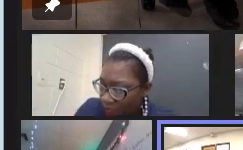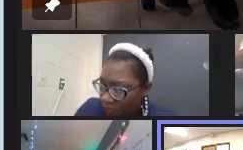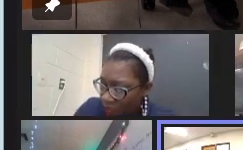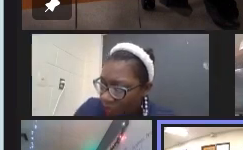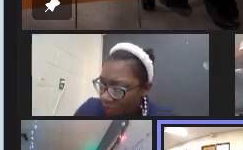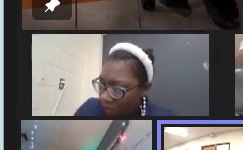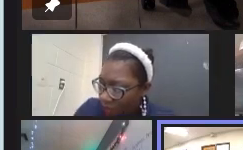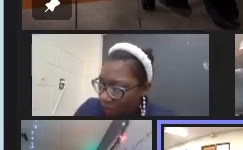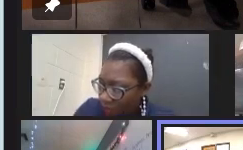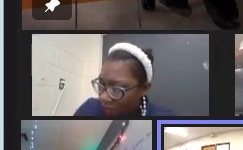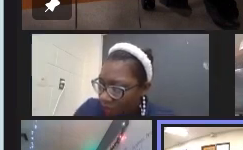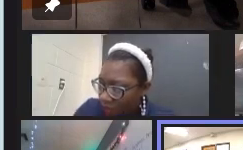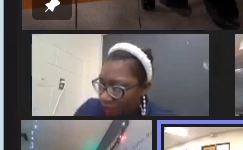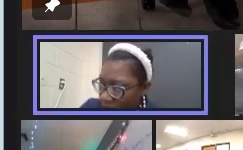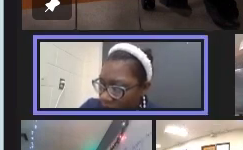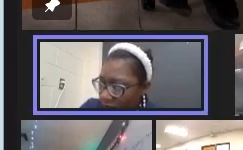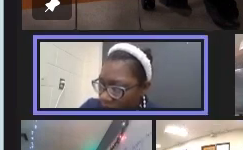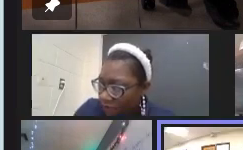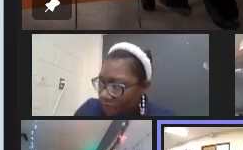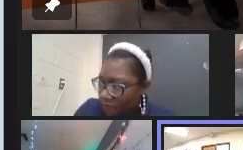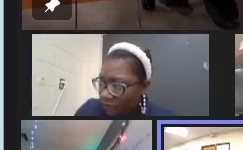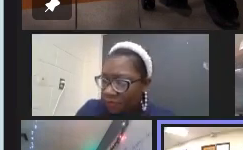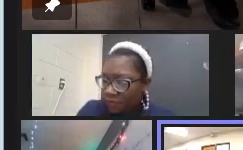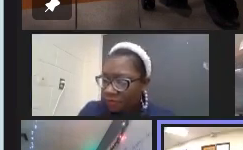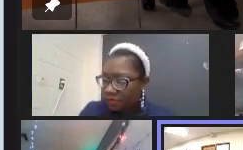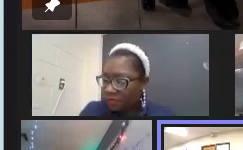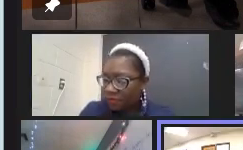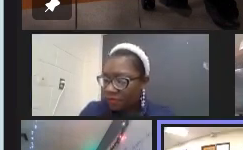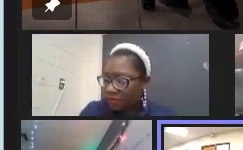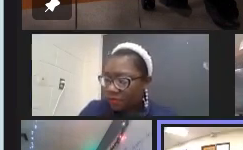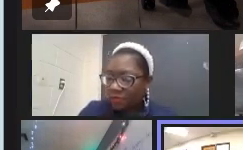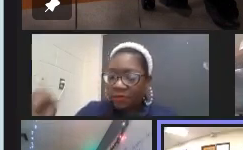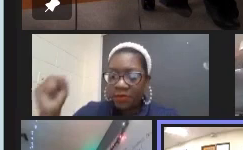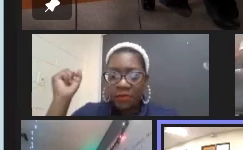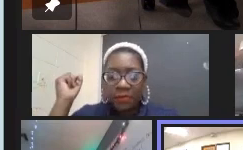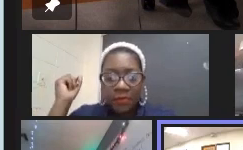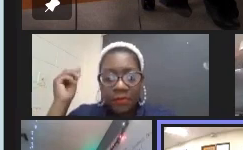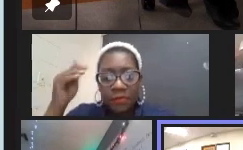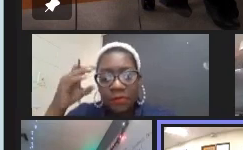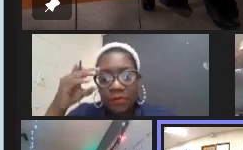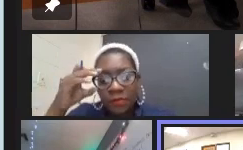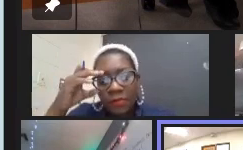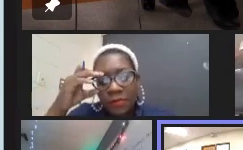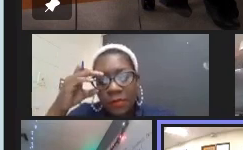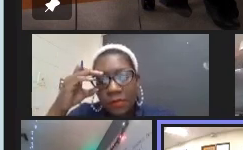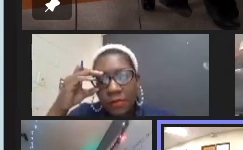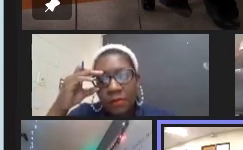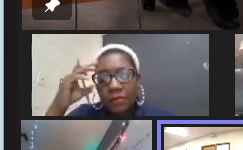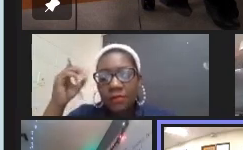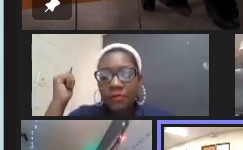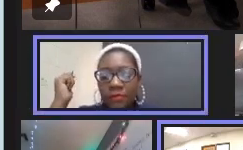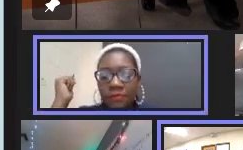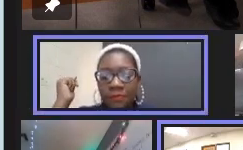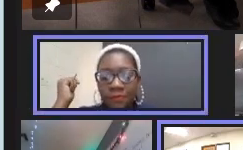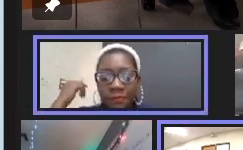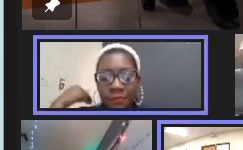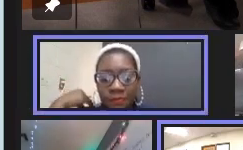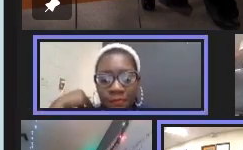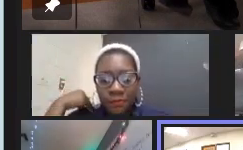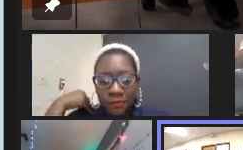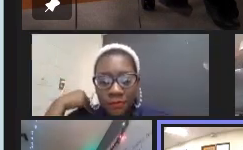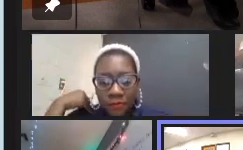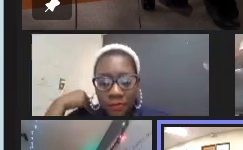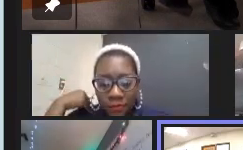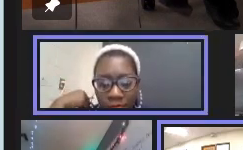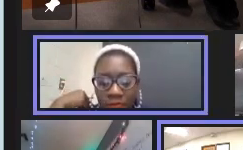it depends on what data is in the Infinite Campus. If the school isn't totally utilizing Infinite Campus for a lot of their work, there's no data to